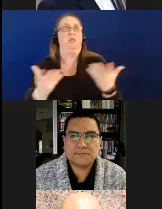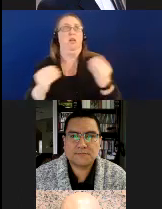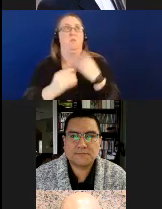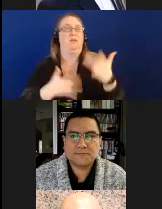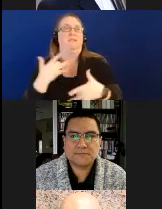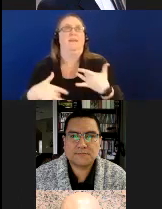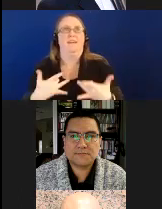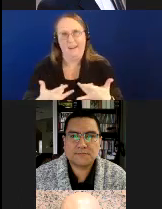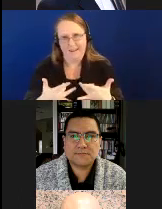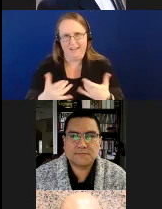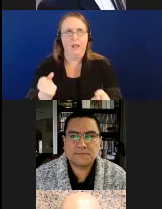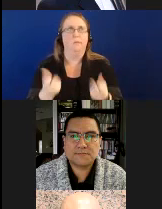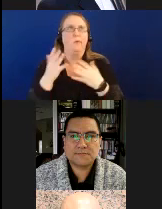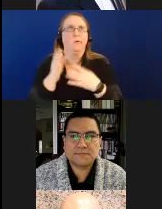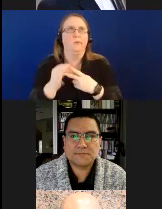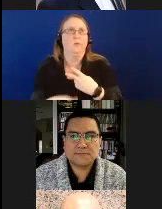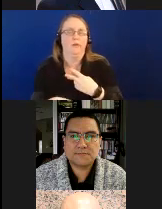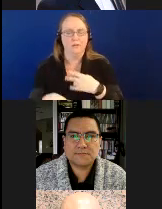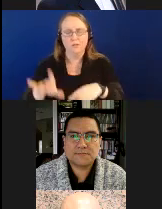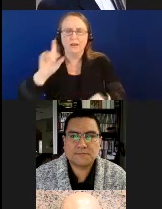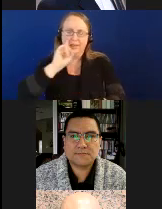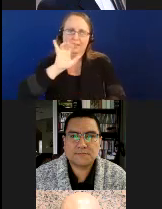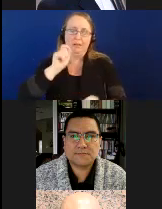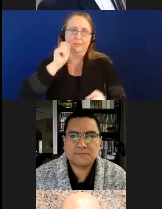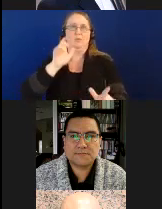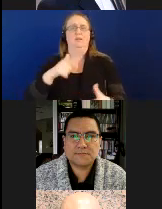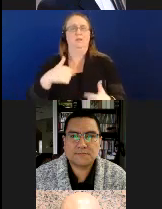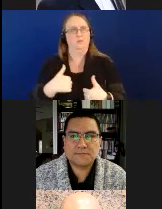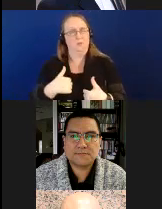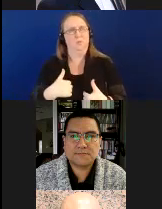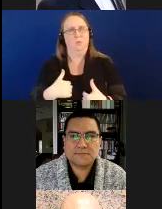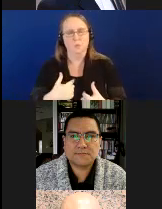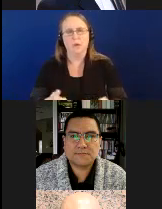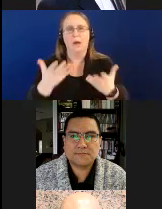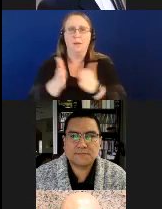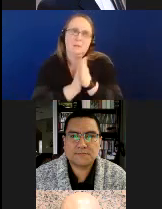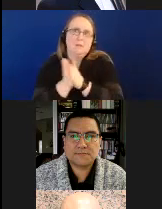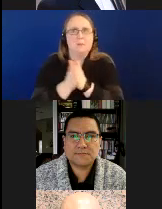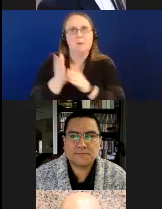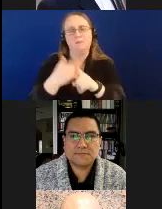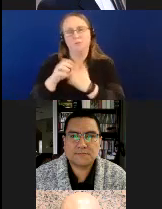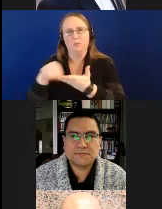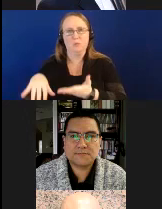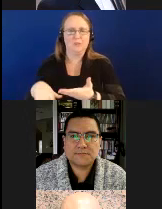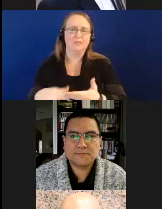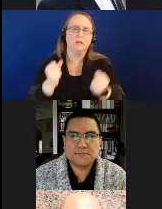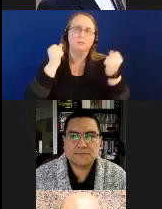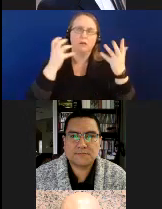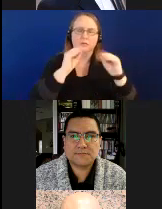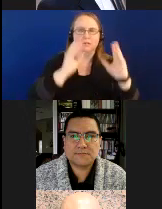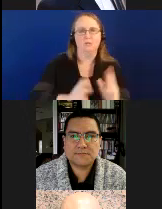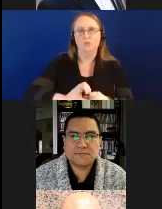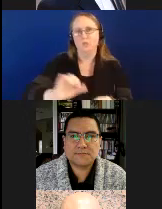exciting than multiple choice, which I think was surprising to me how much enthusiasm we got from some of those students. And a lot of teachers who